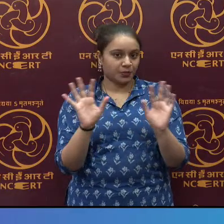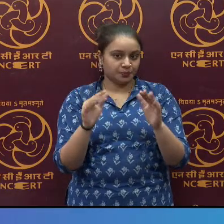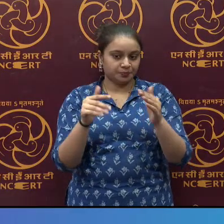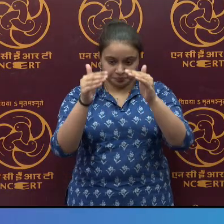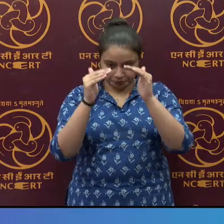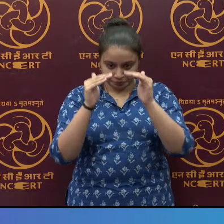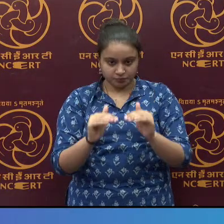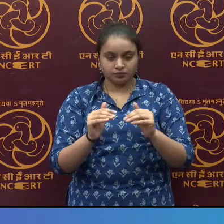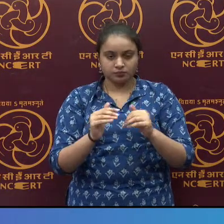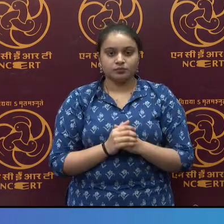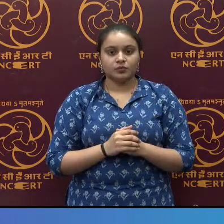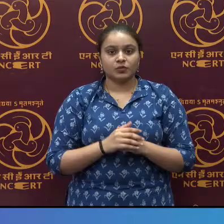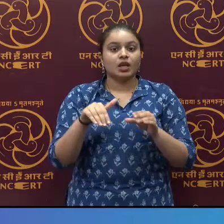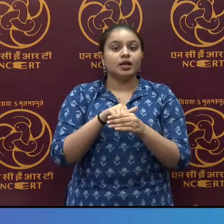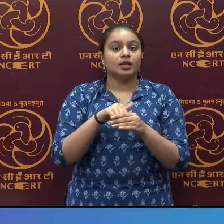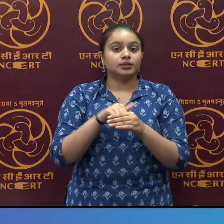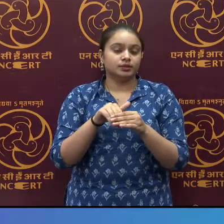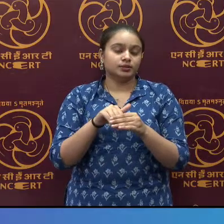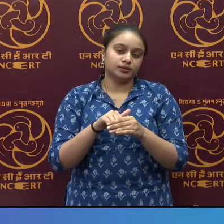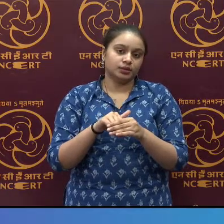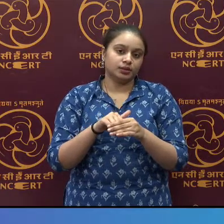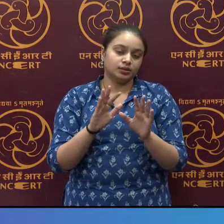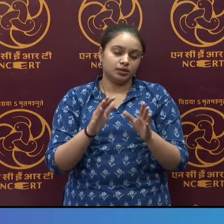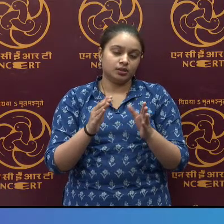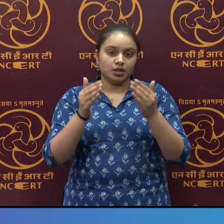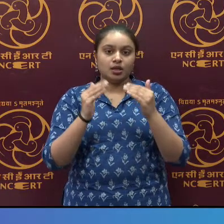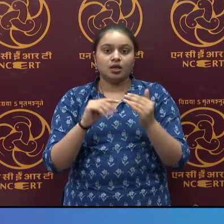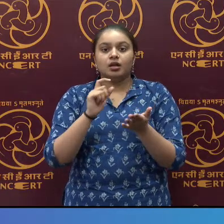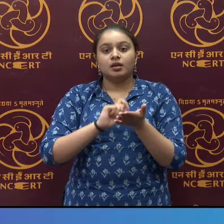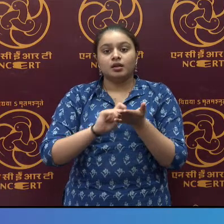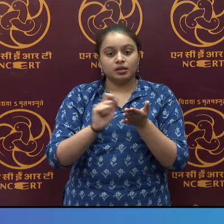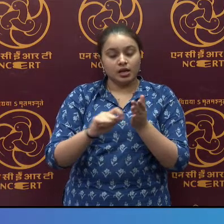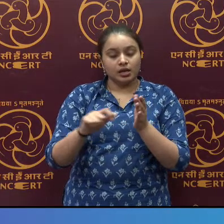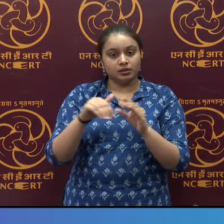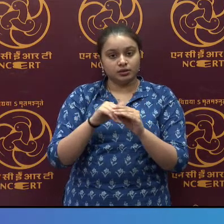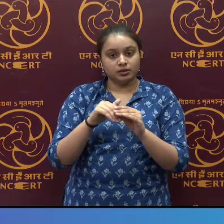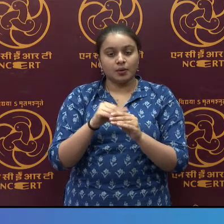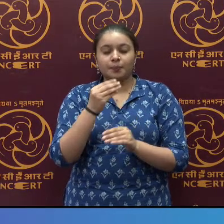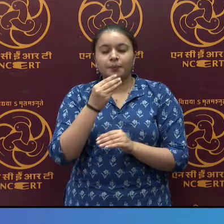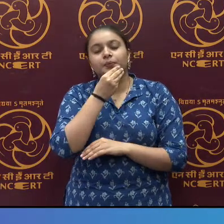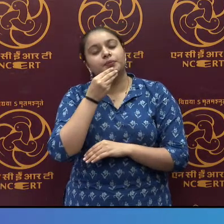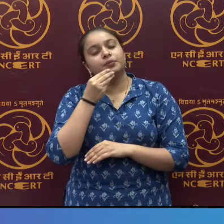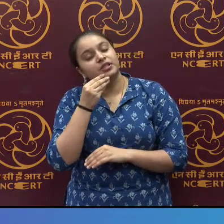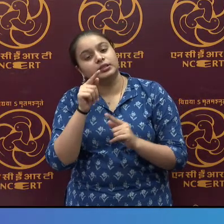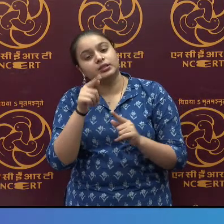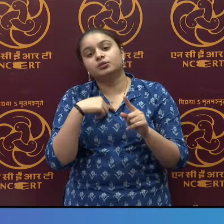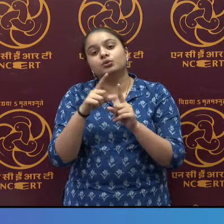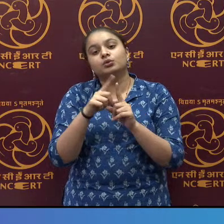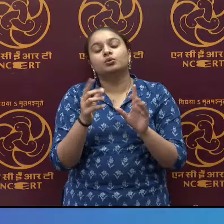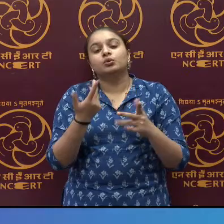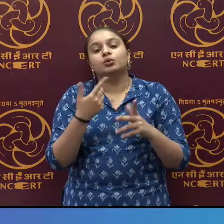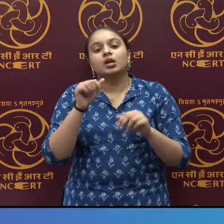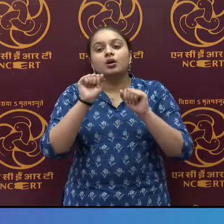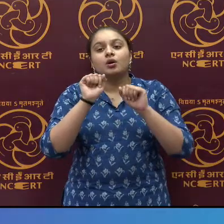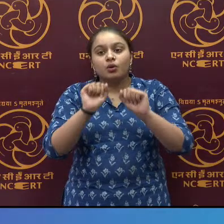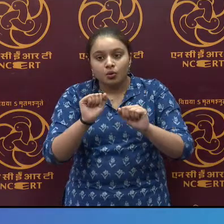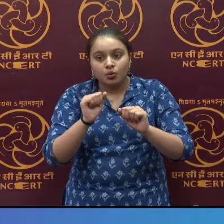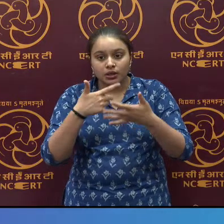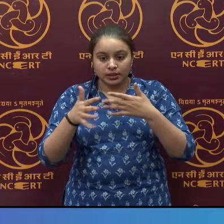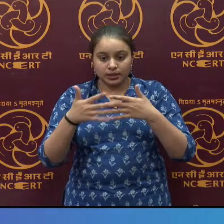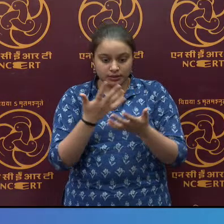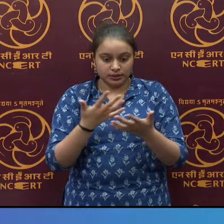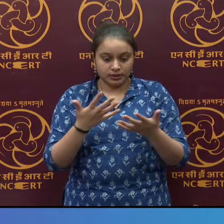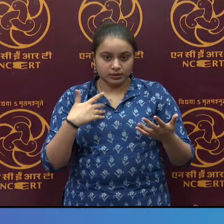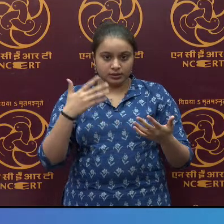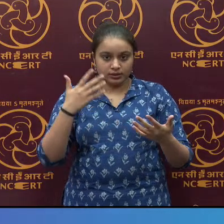then there is the content. So before we write the content, please what you should do would be just put down everything you